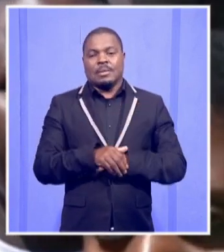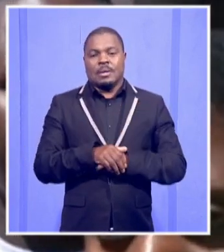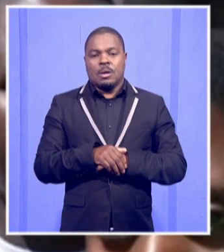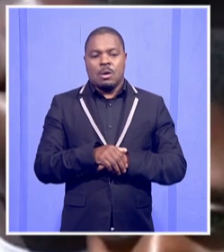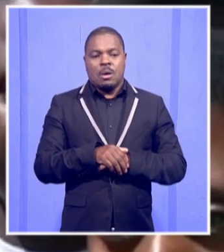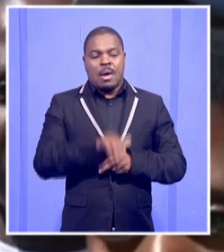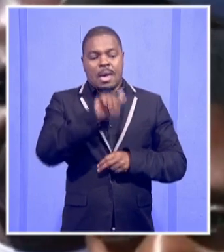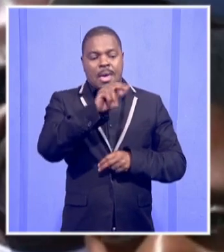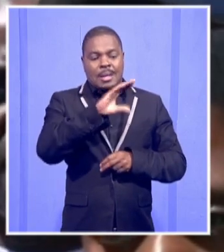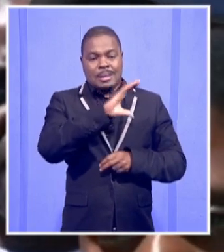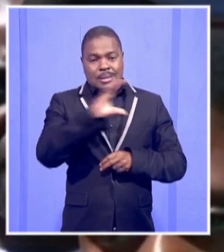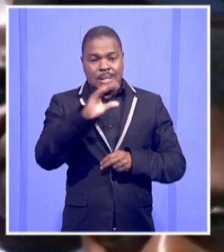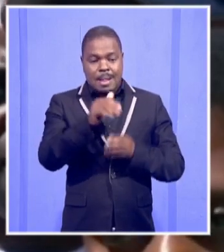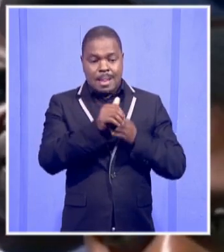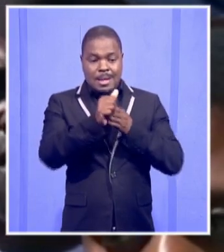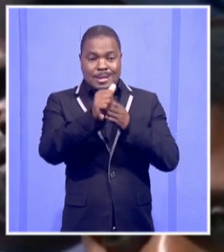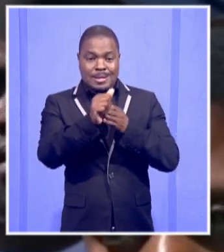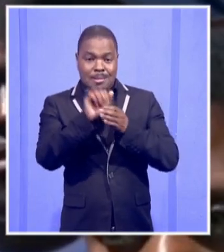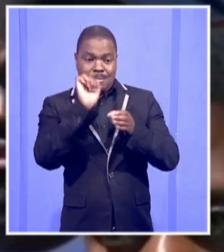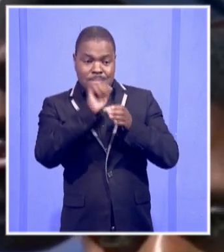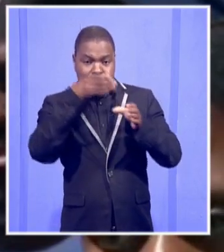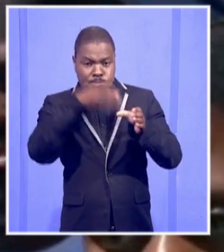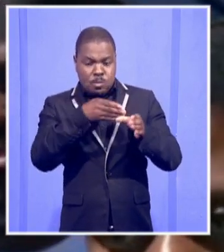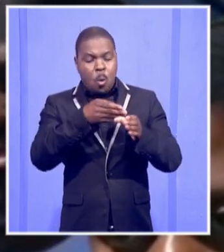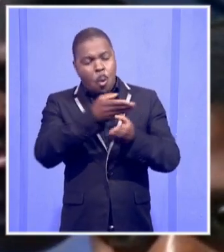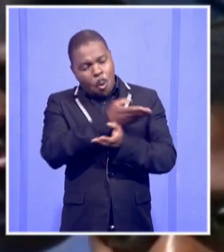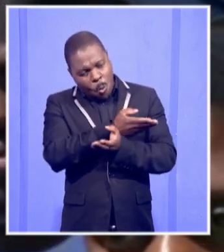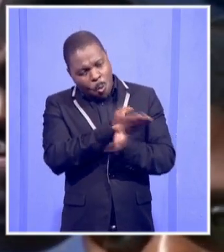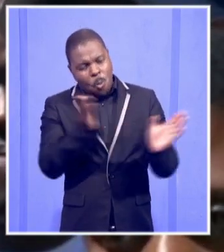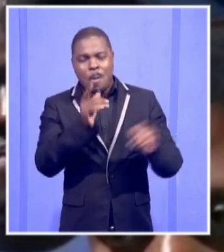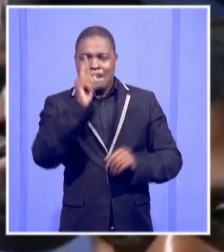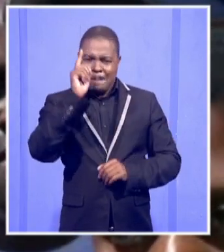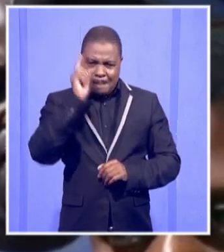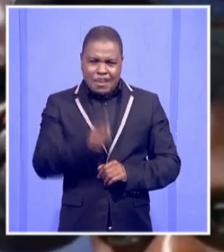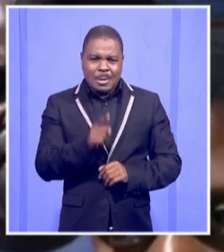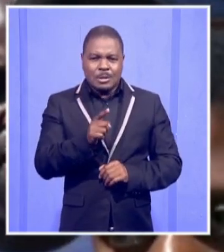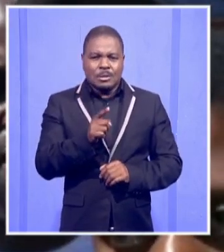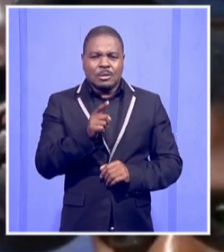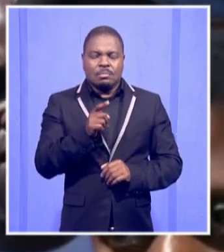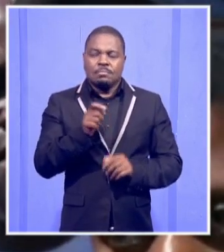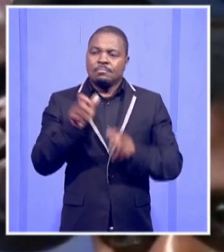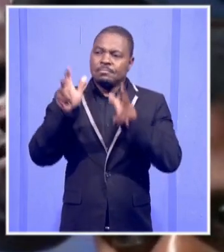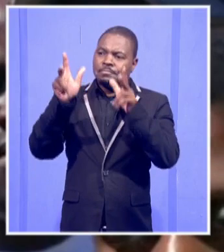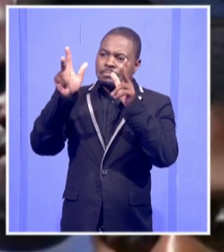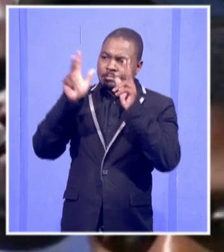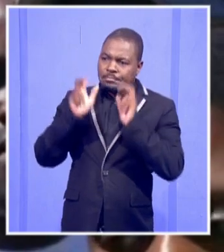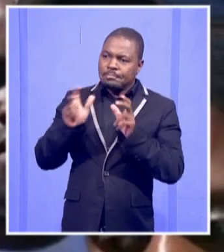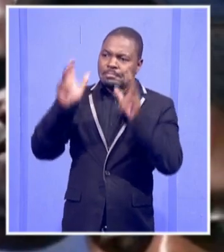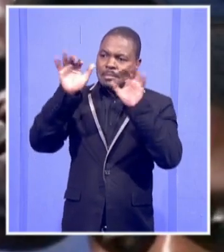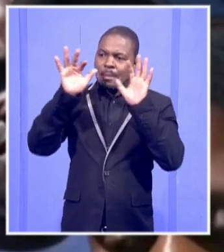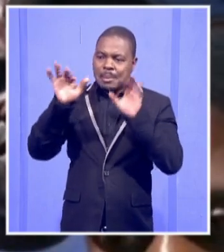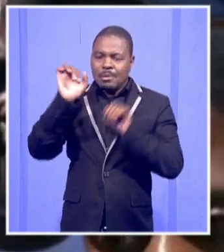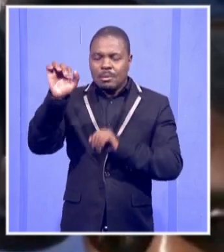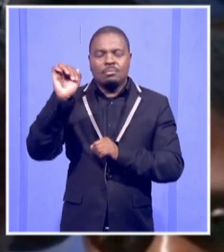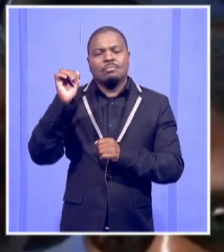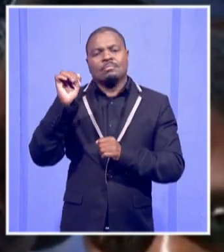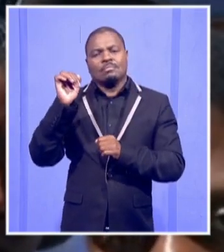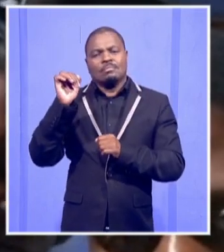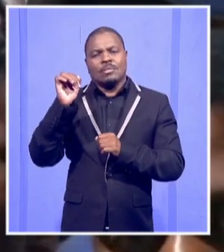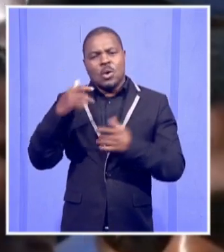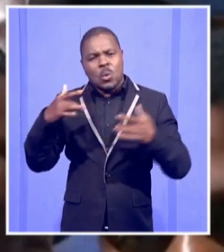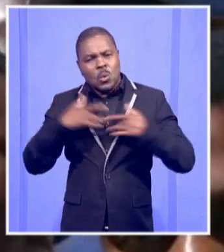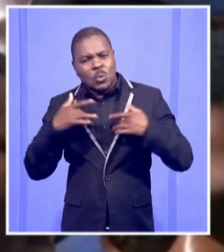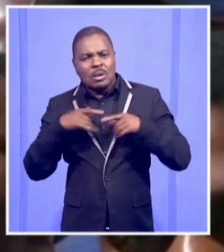party, all of them, they must be able to get the plight of these people, that there are sewer spillages, there are